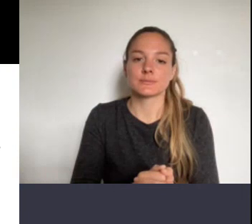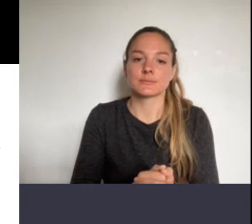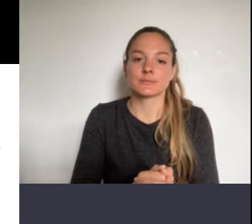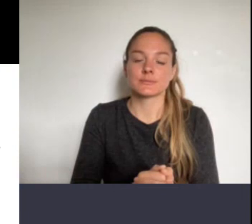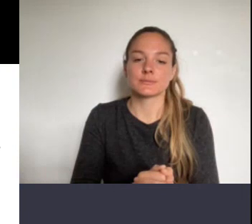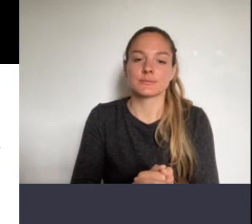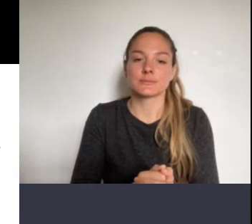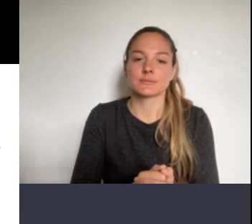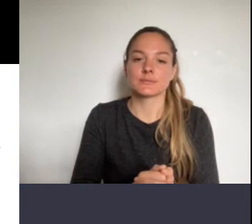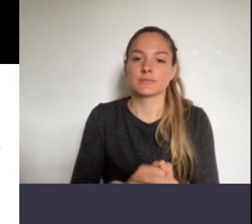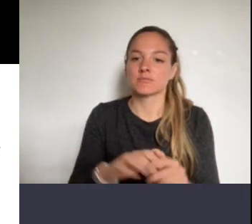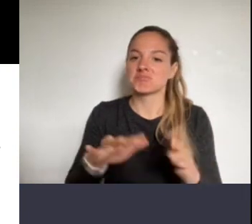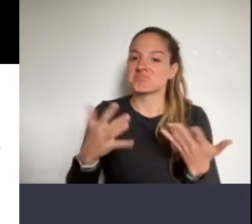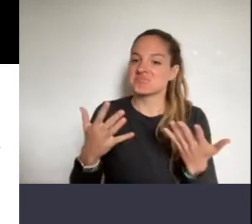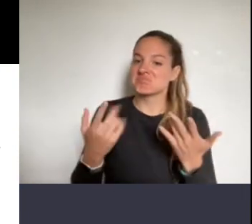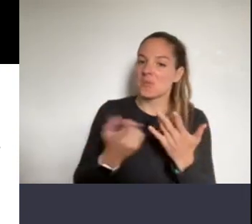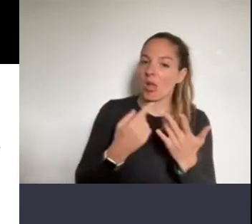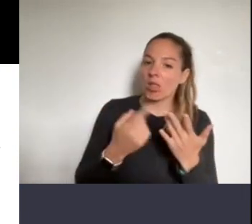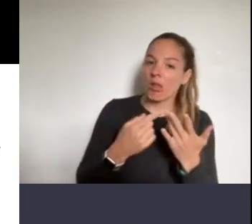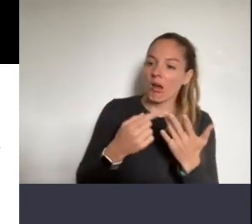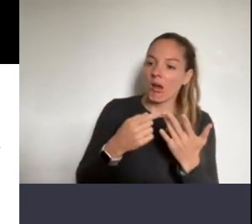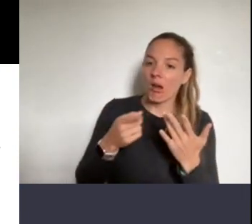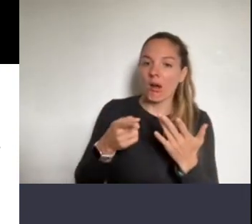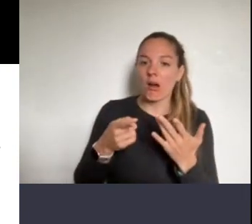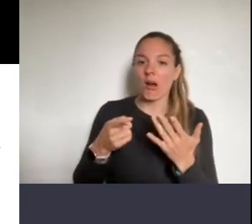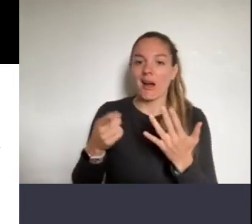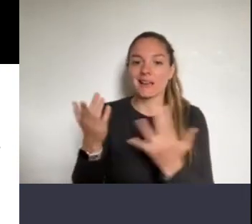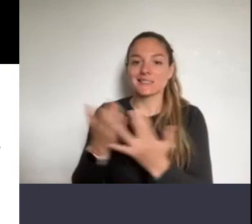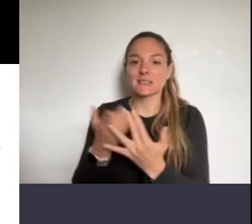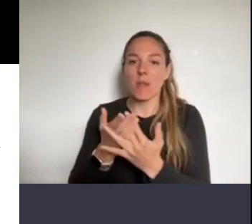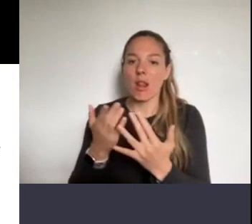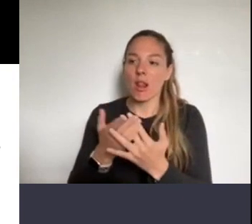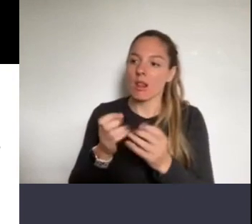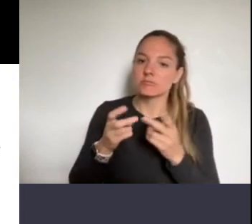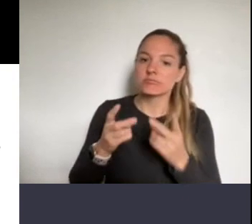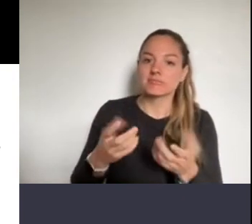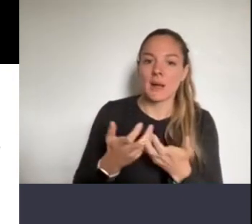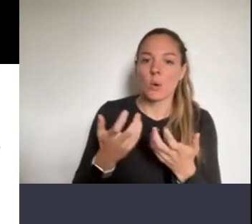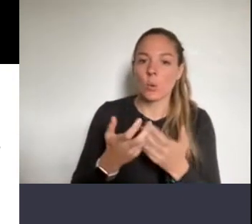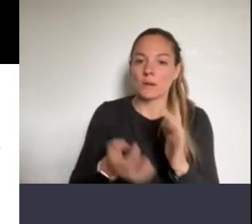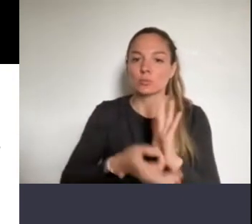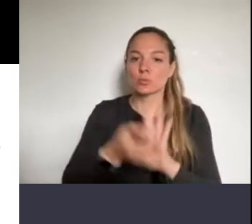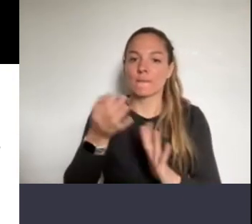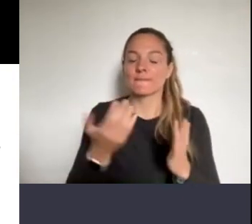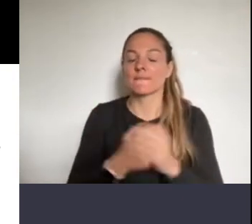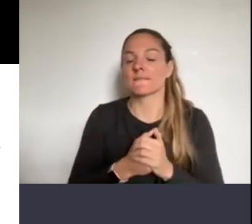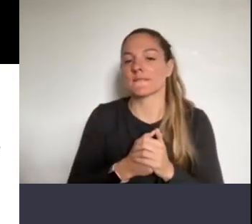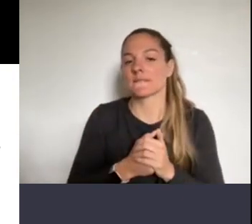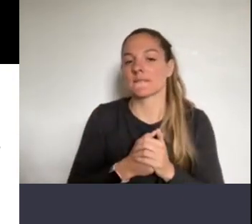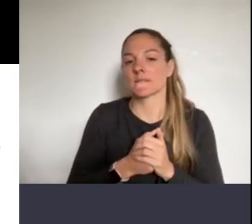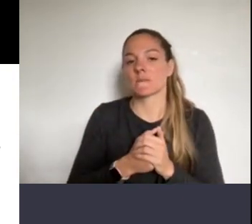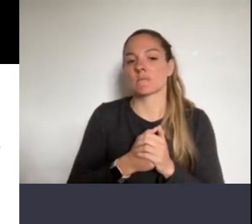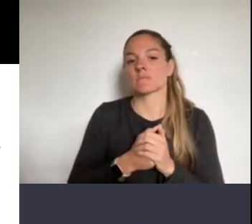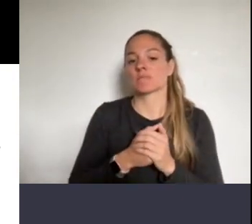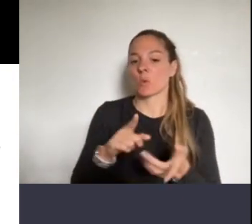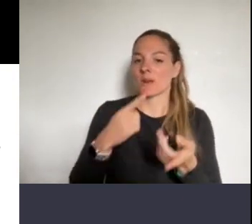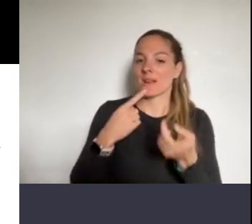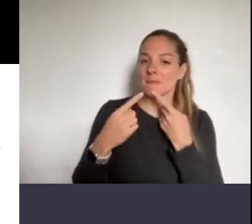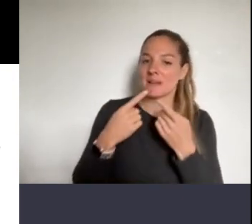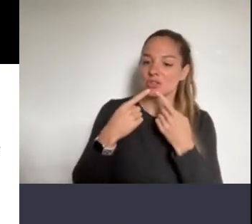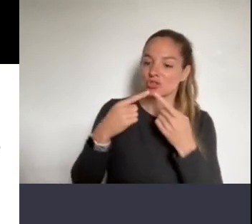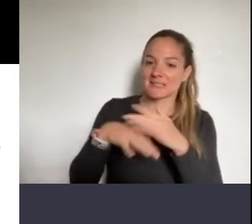So, and are there any other formats that we need to look at to improve the accessibility of the information in the